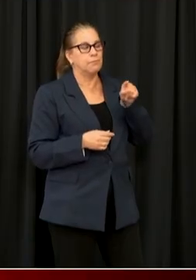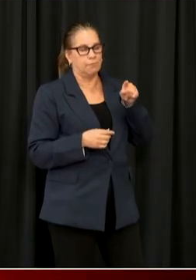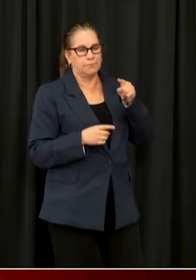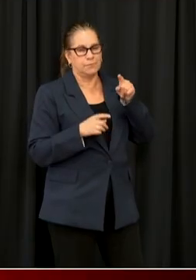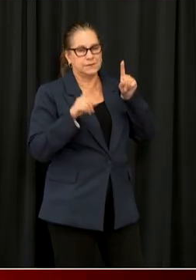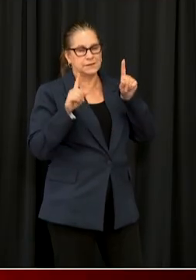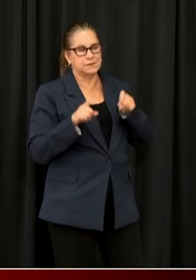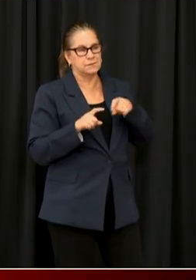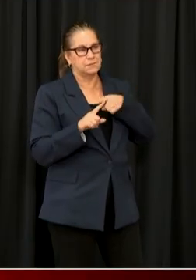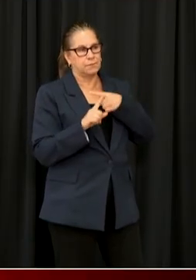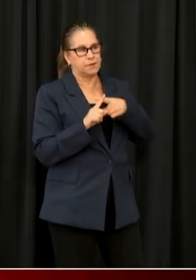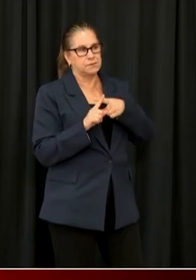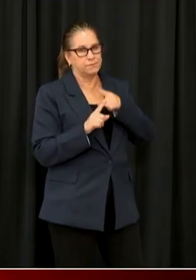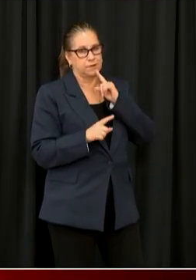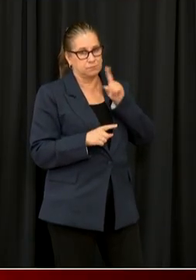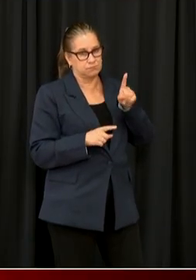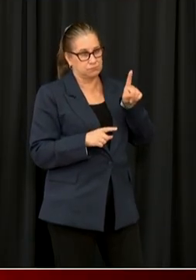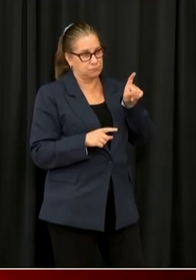how many.